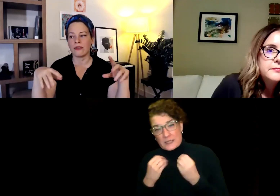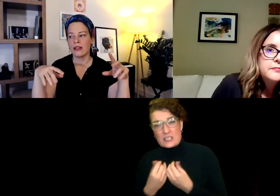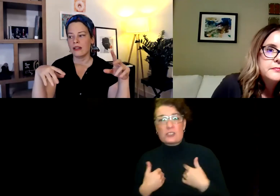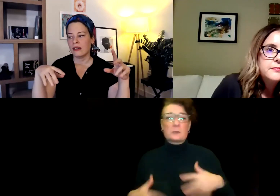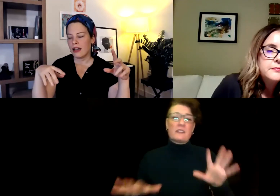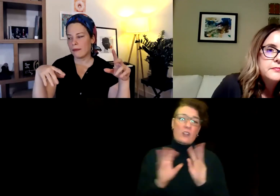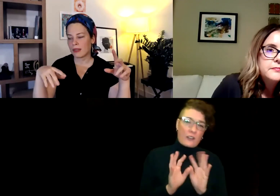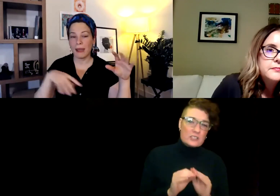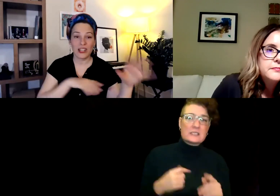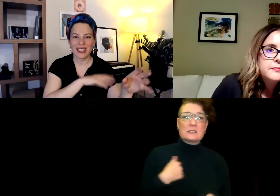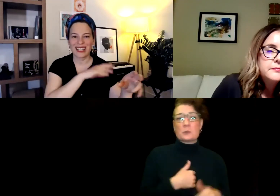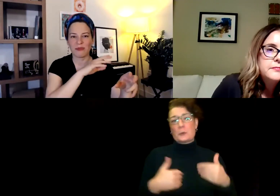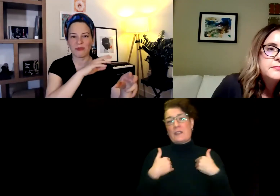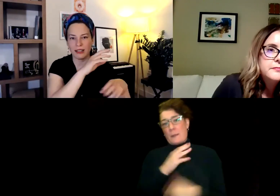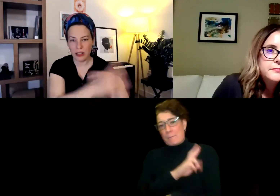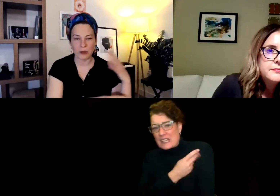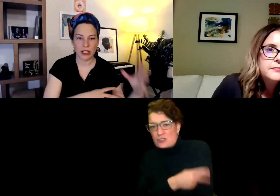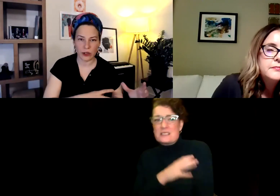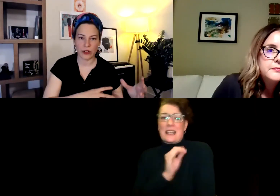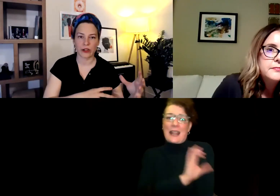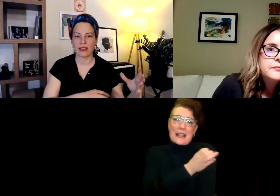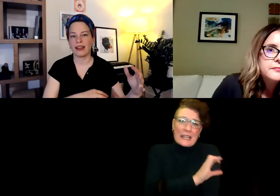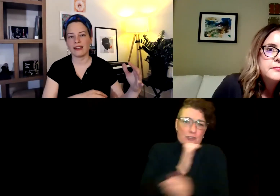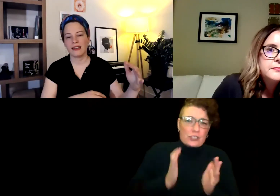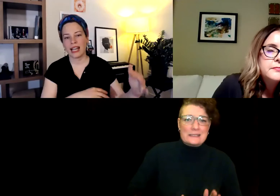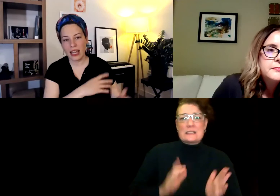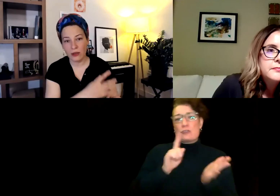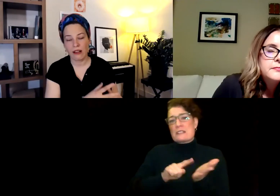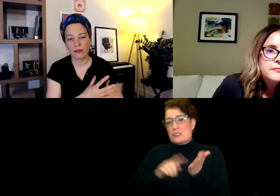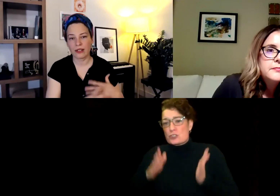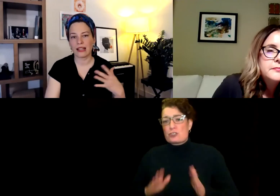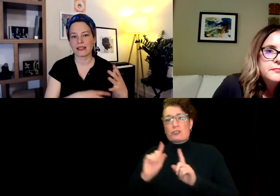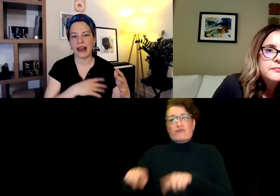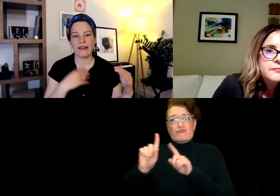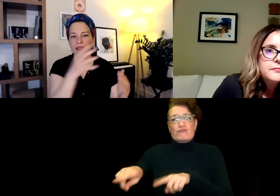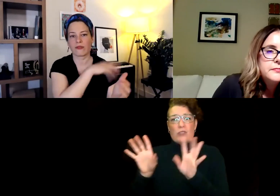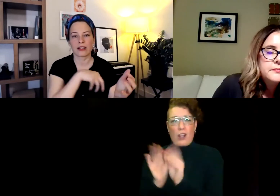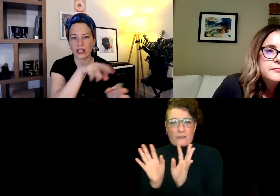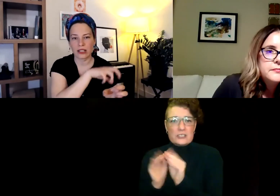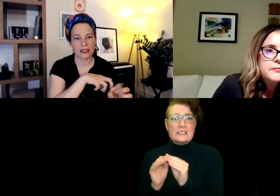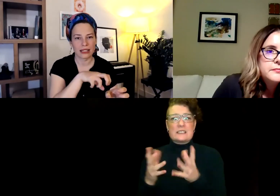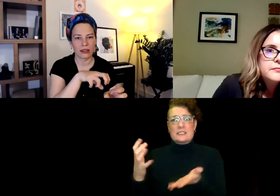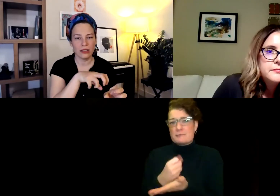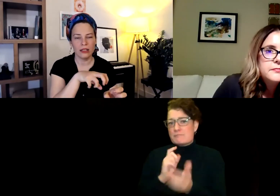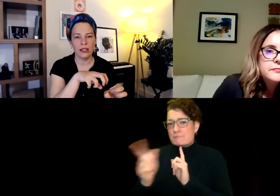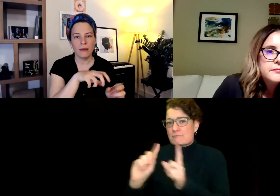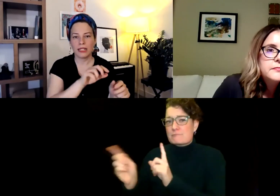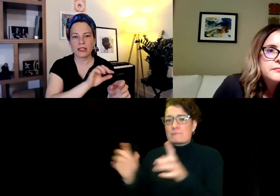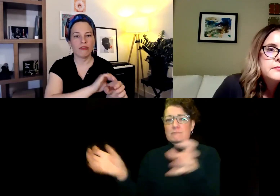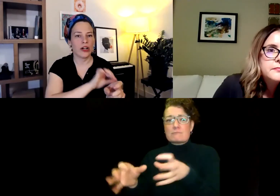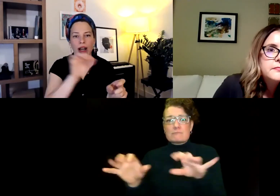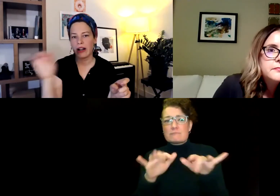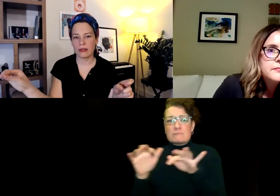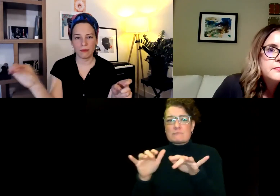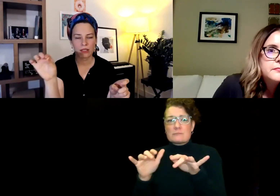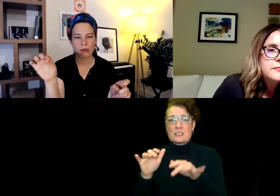have patients and clinicians and researchers that attend those conferences and have these conversations together, but that it's